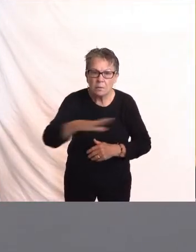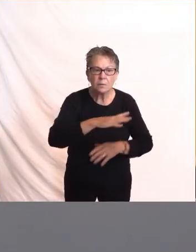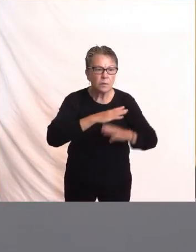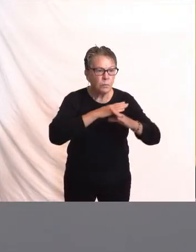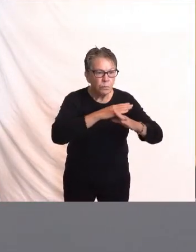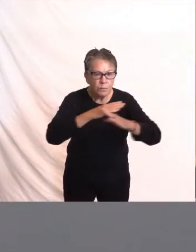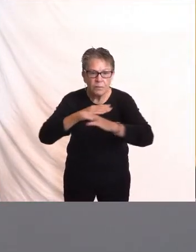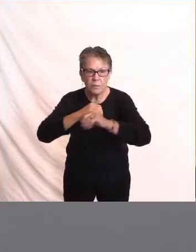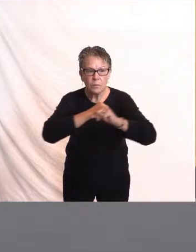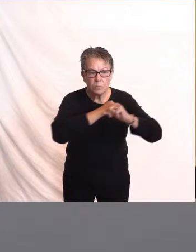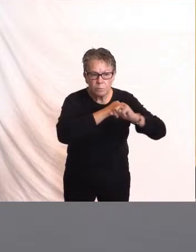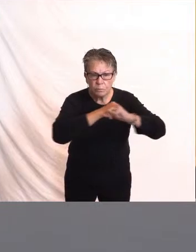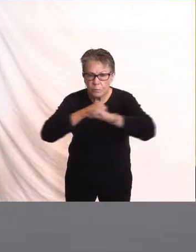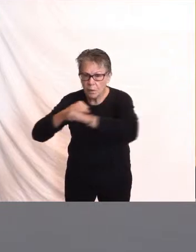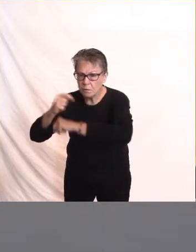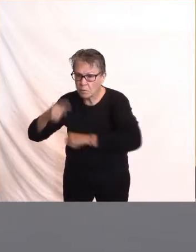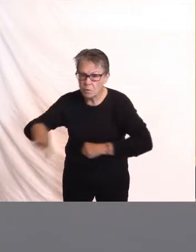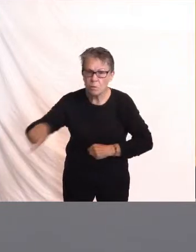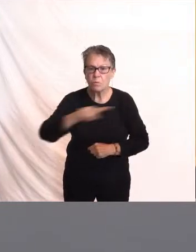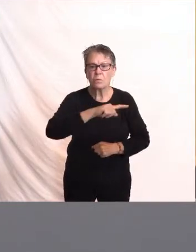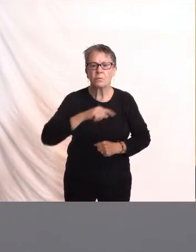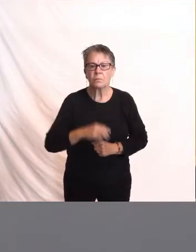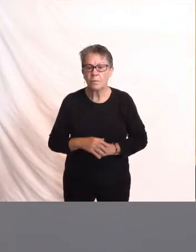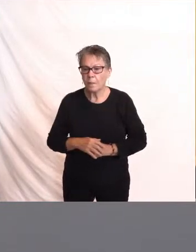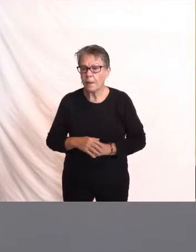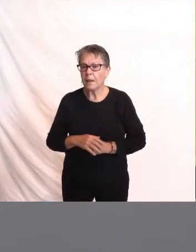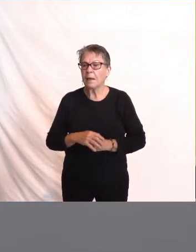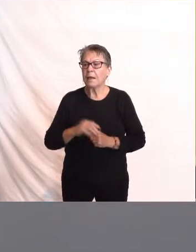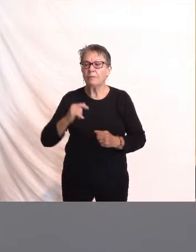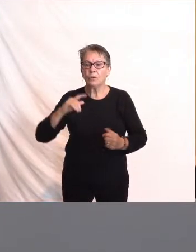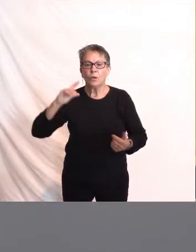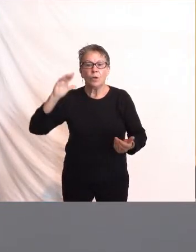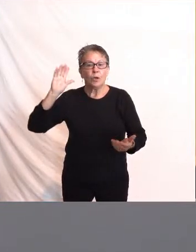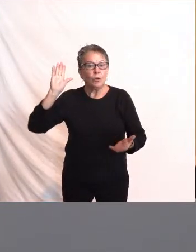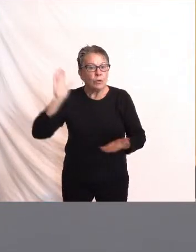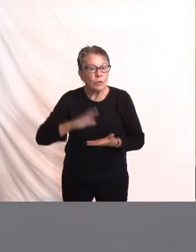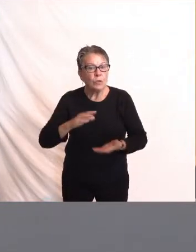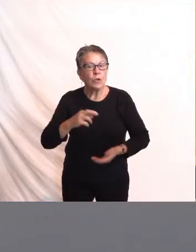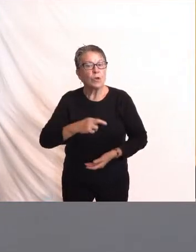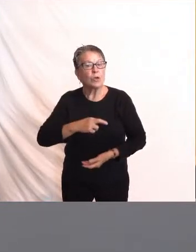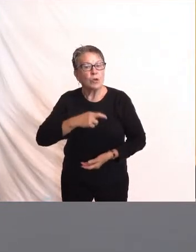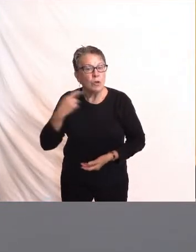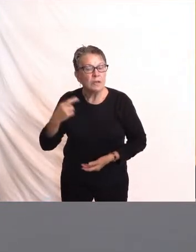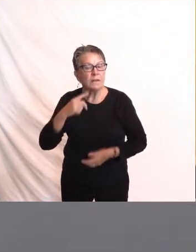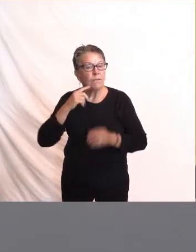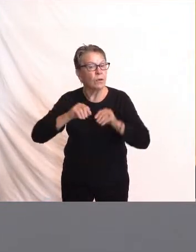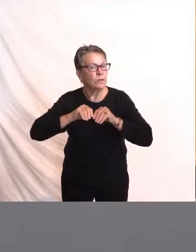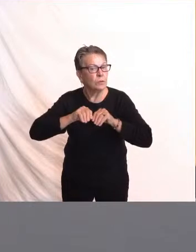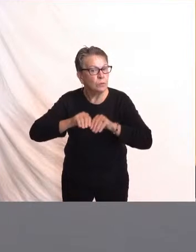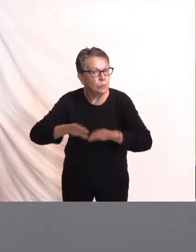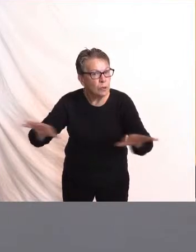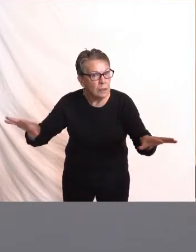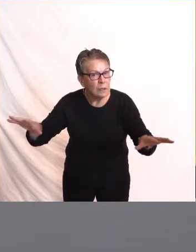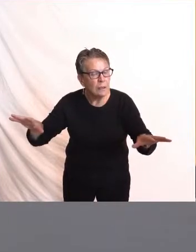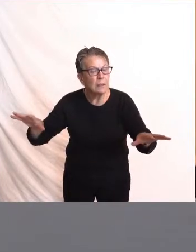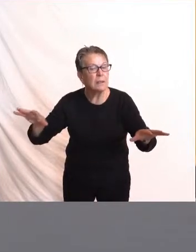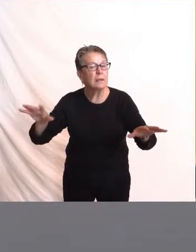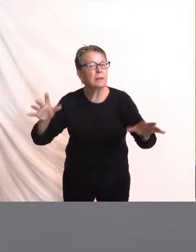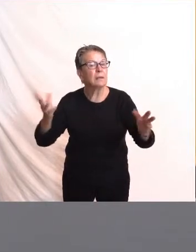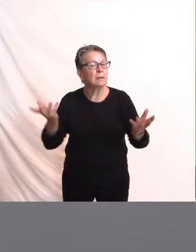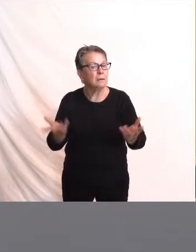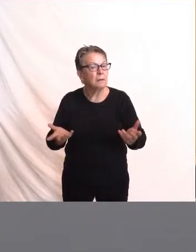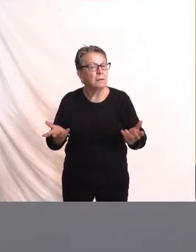who are susceptible to the virus around, the less chance the virus has of infecting them, the less chance that it can go on and mutate, the less chance that you